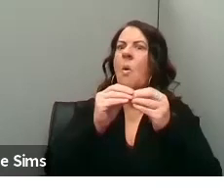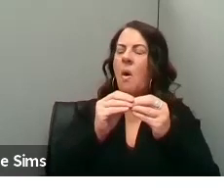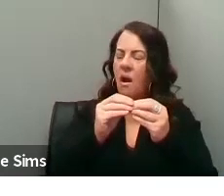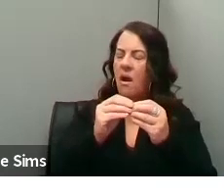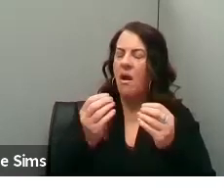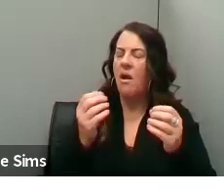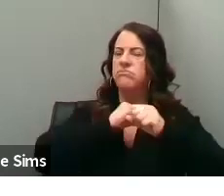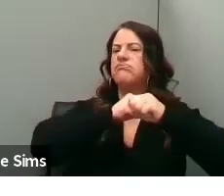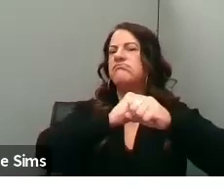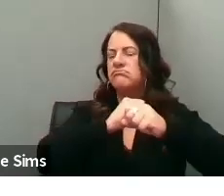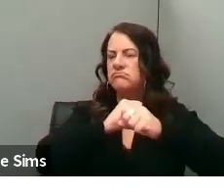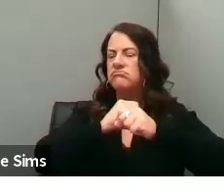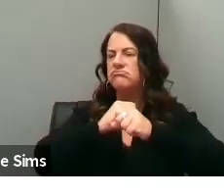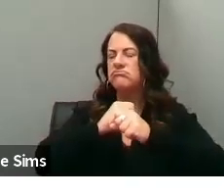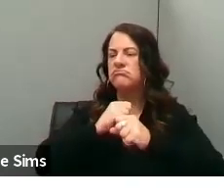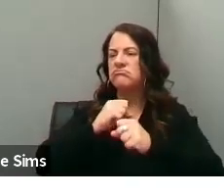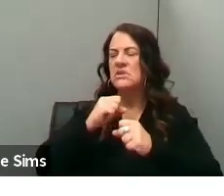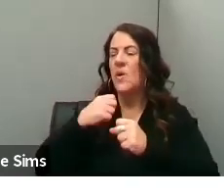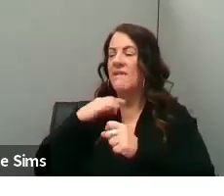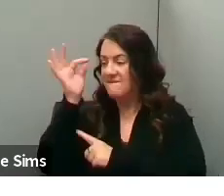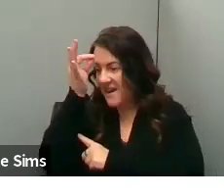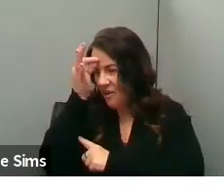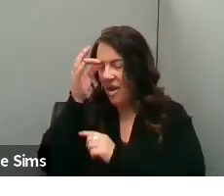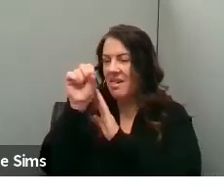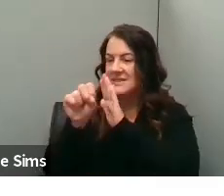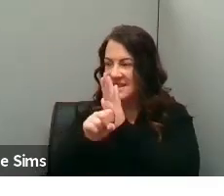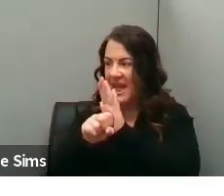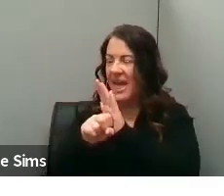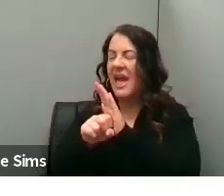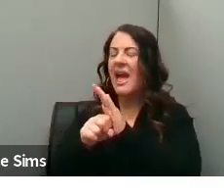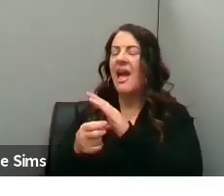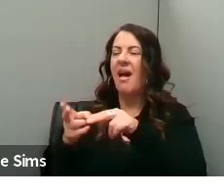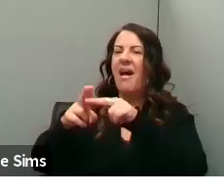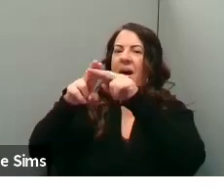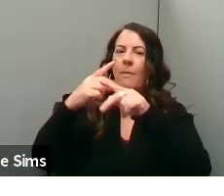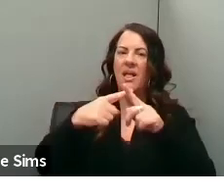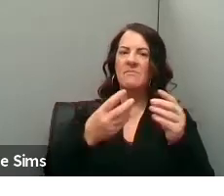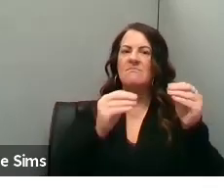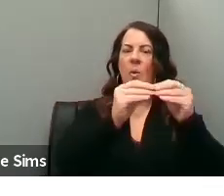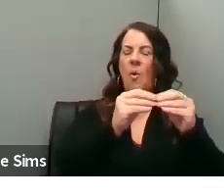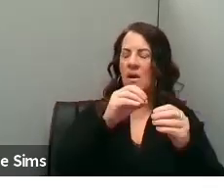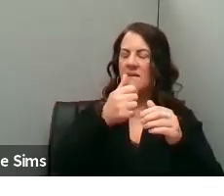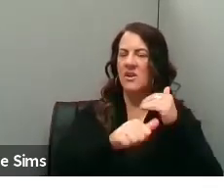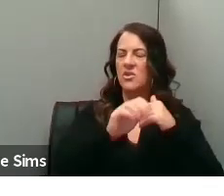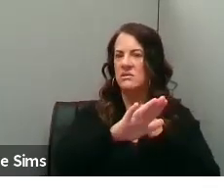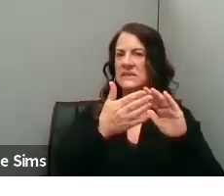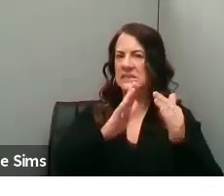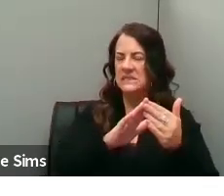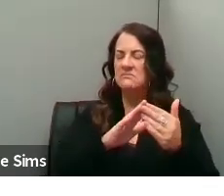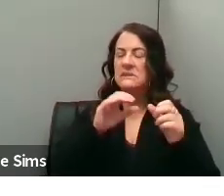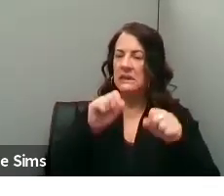requires and what the federal law requires, but cannot be less protective. Next slide, please.